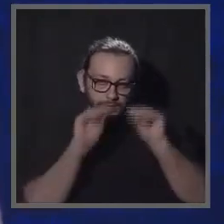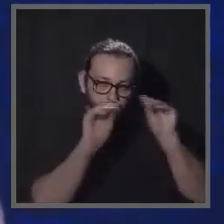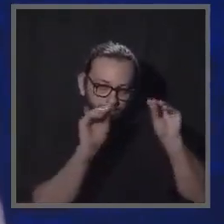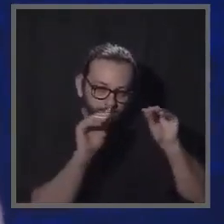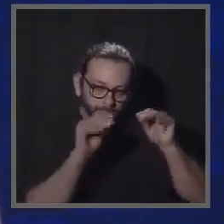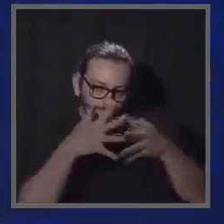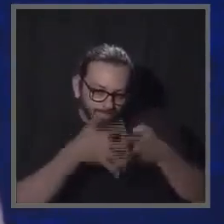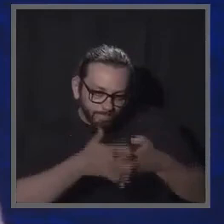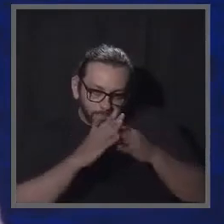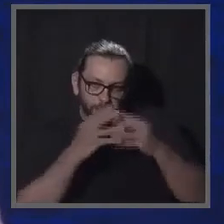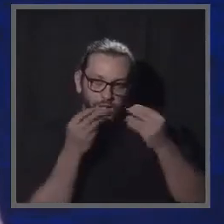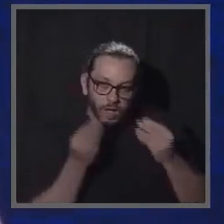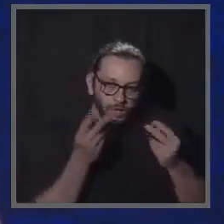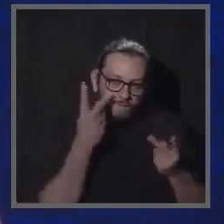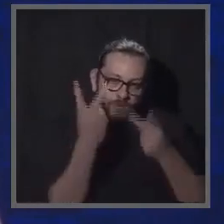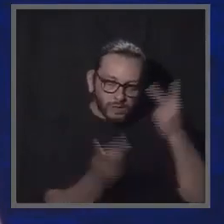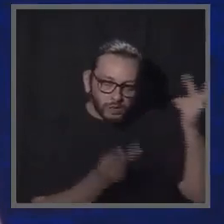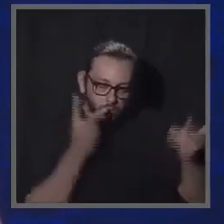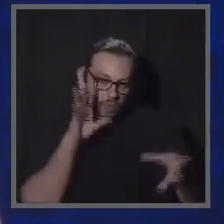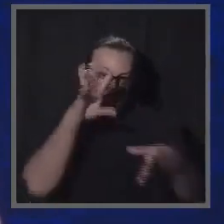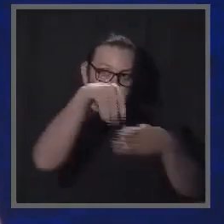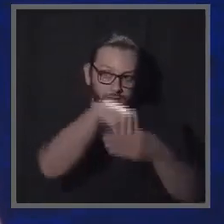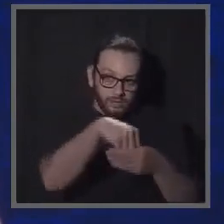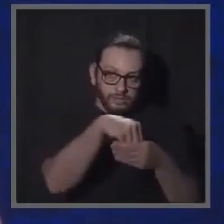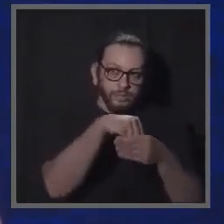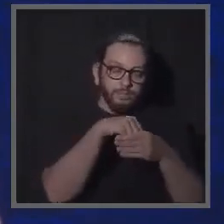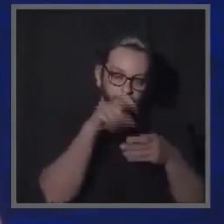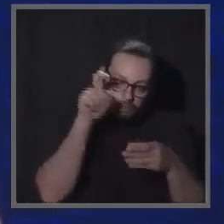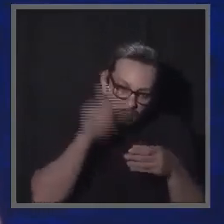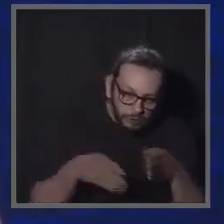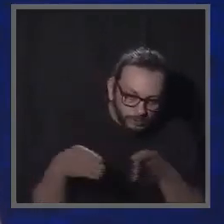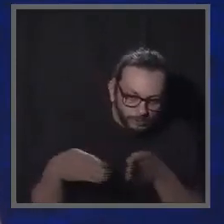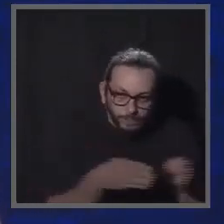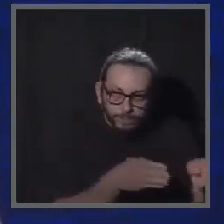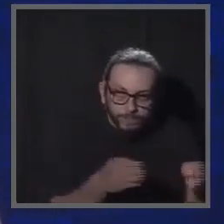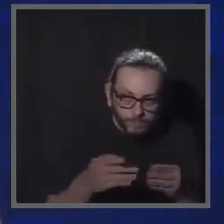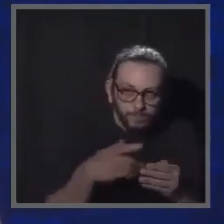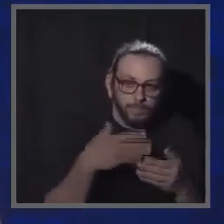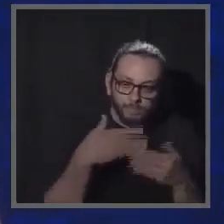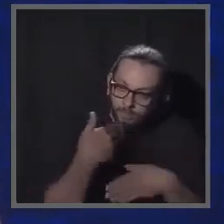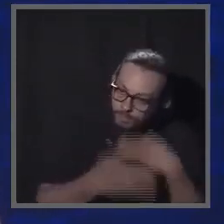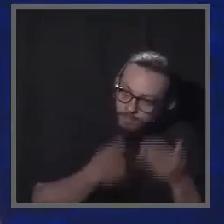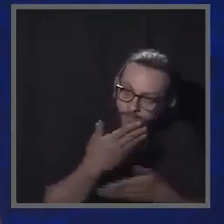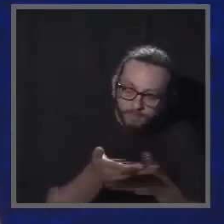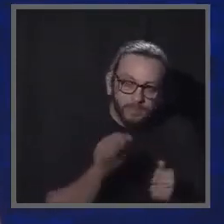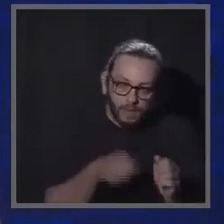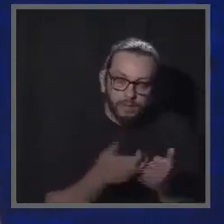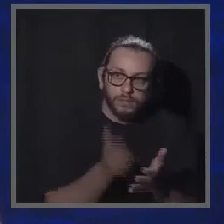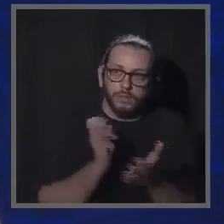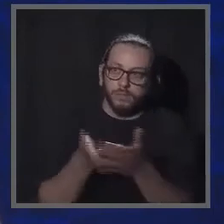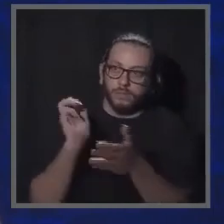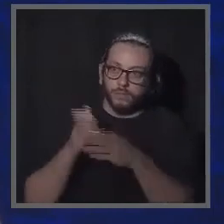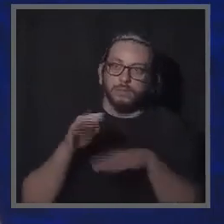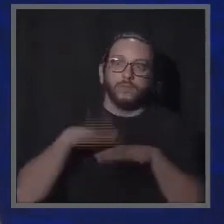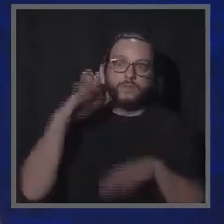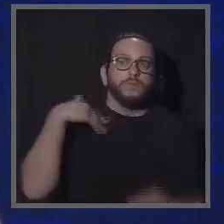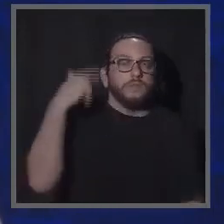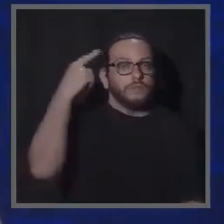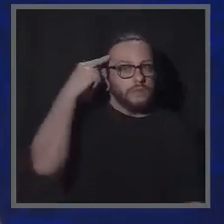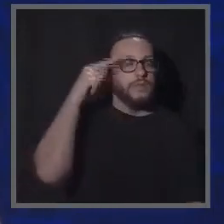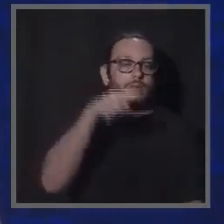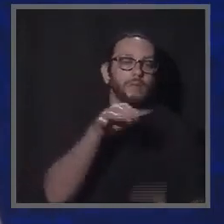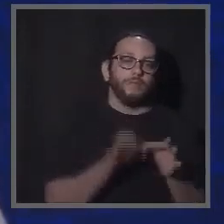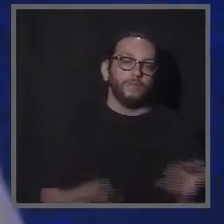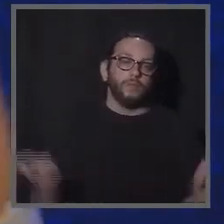restructured, and where these visions are being implemented, we have to continue with this path. We have to further continue working